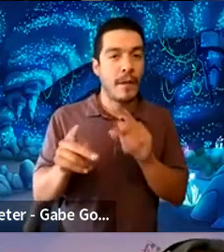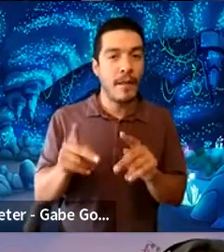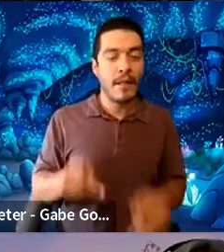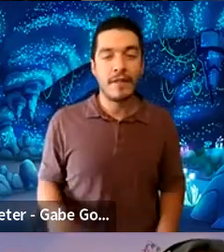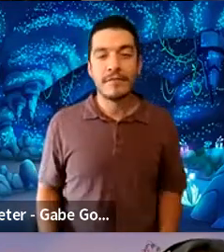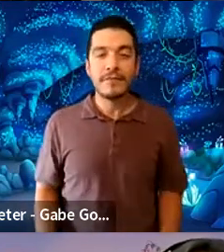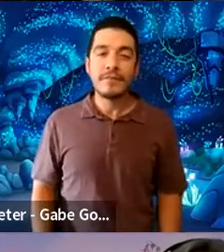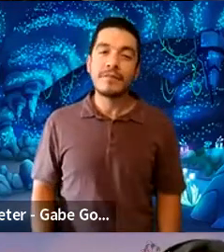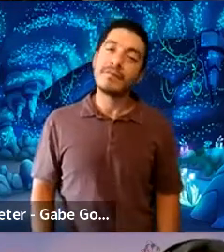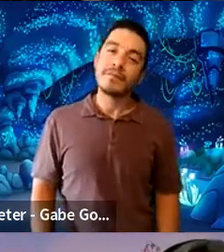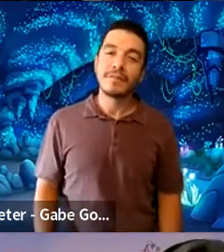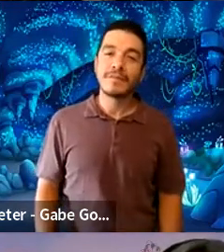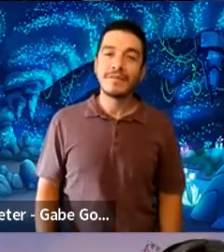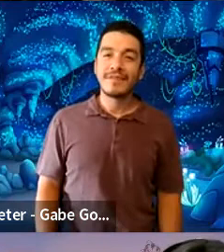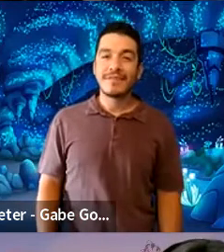home.